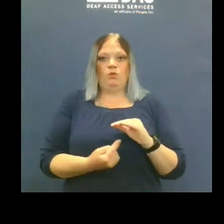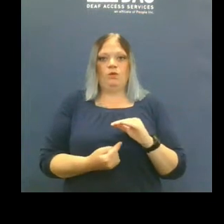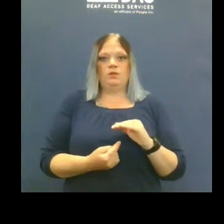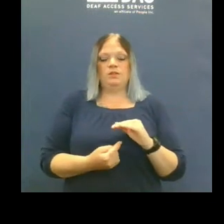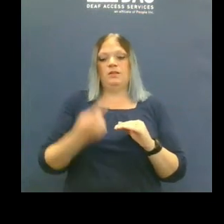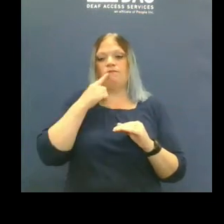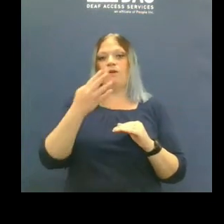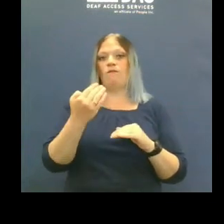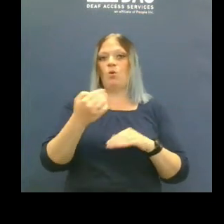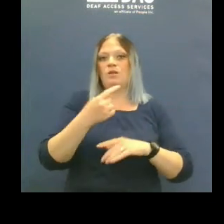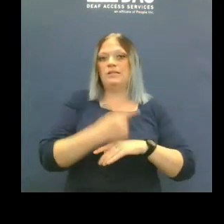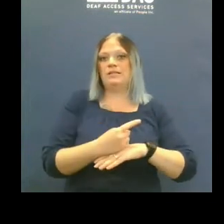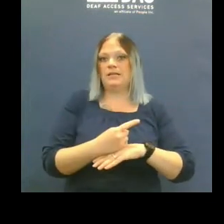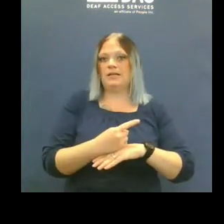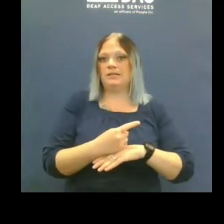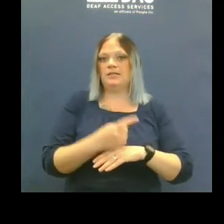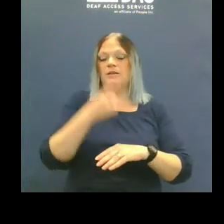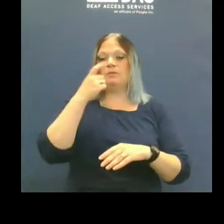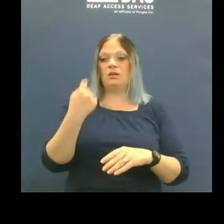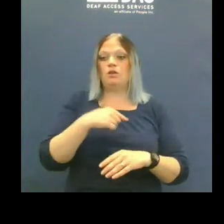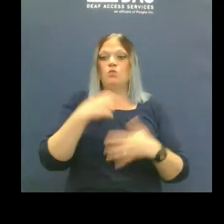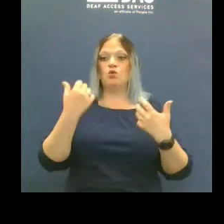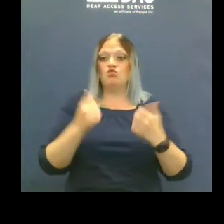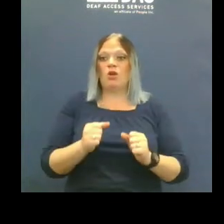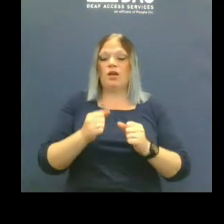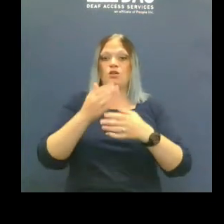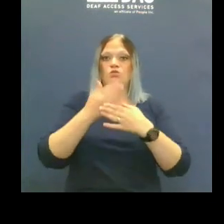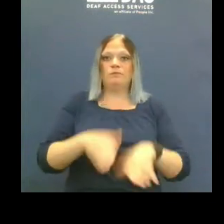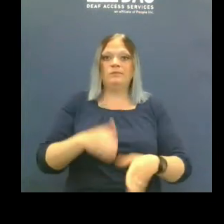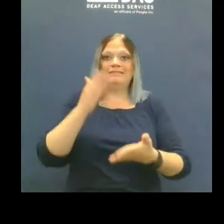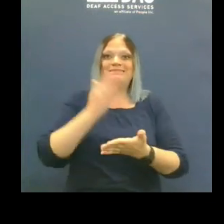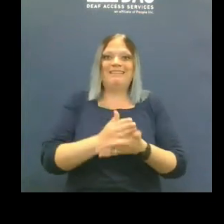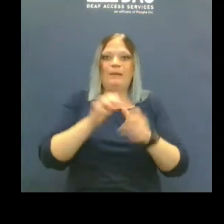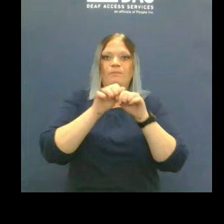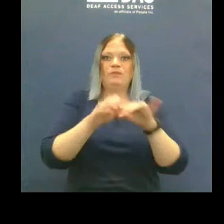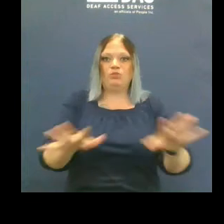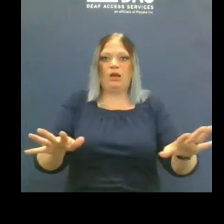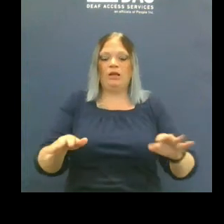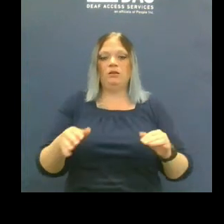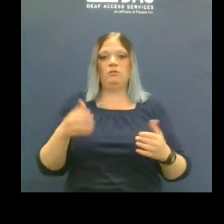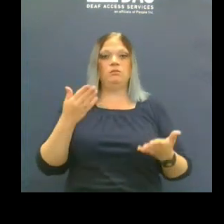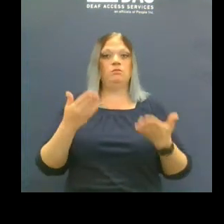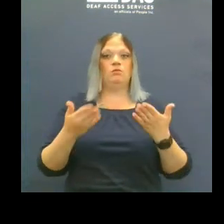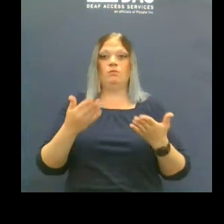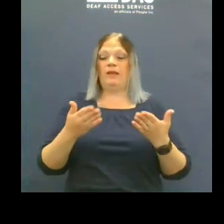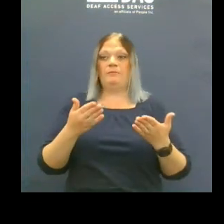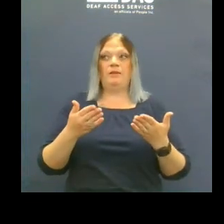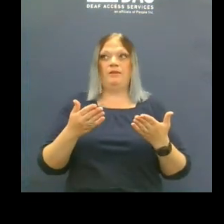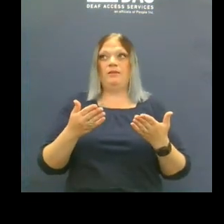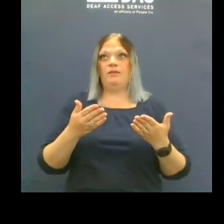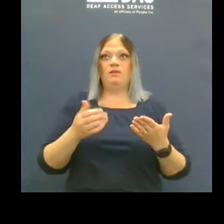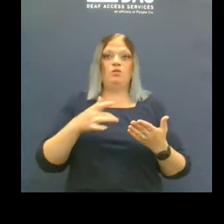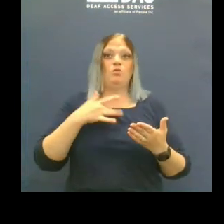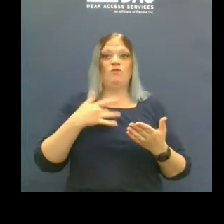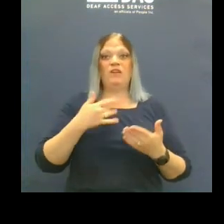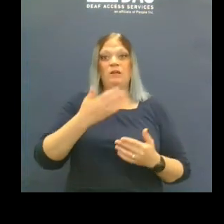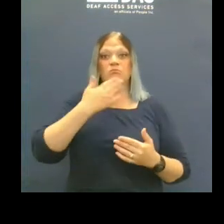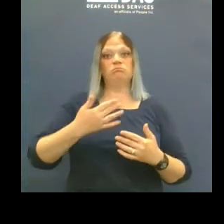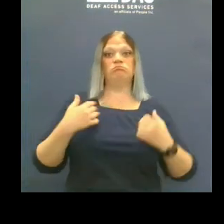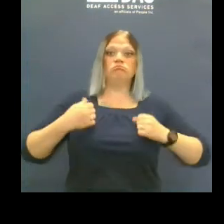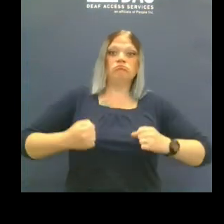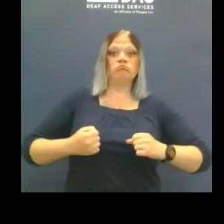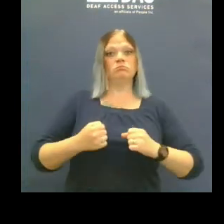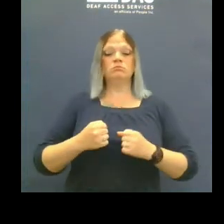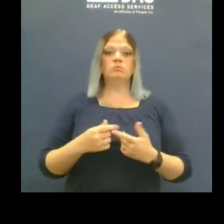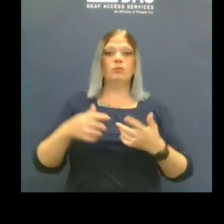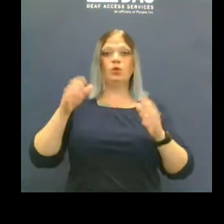exposure. Again, that's because we're trying to break the chain of transmission. So you could be incubating, even though you might feel well, you